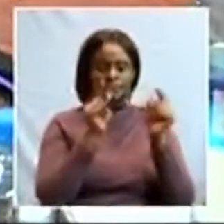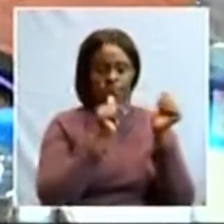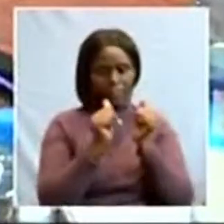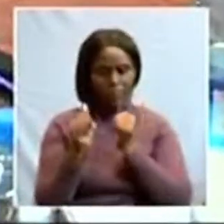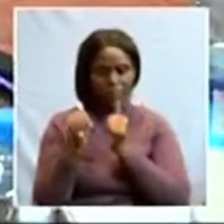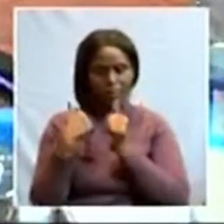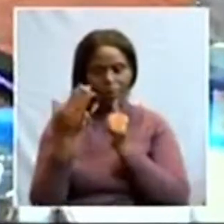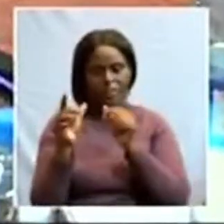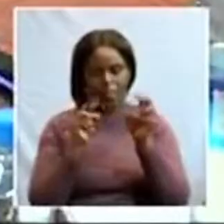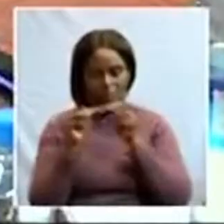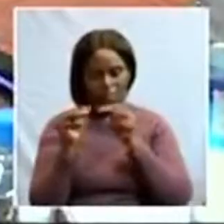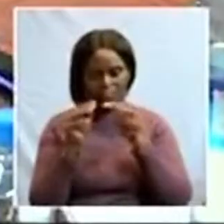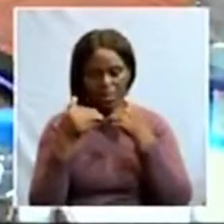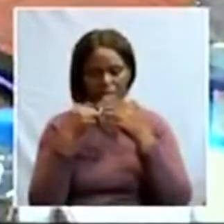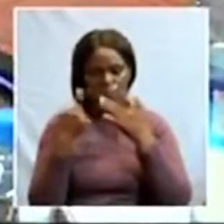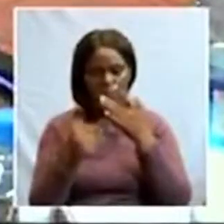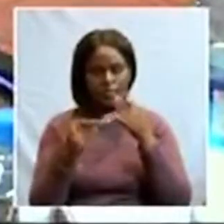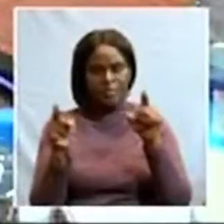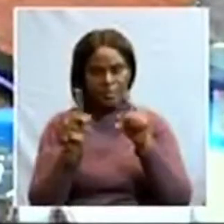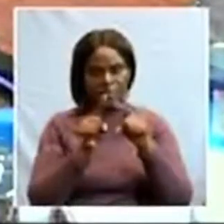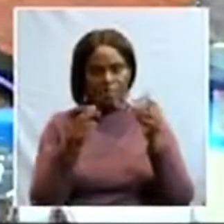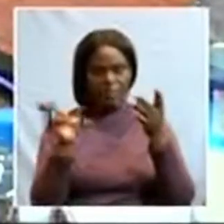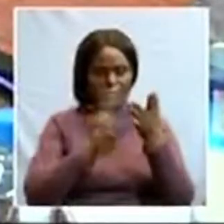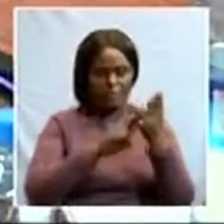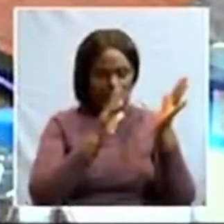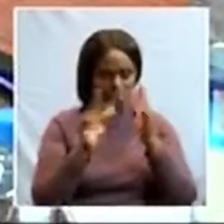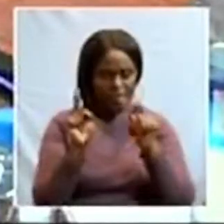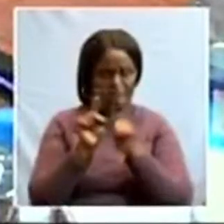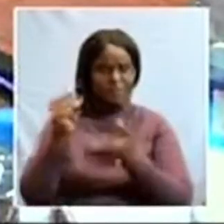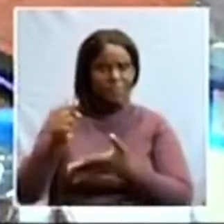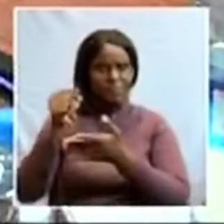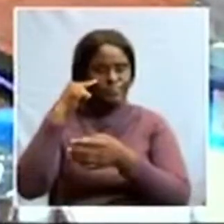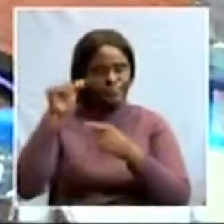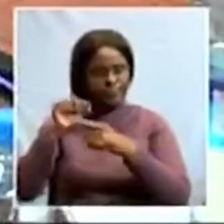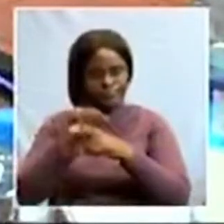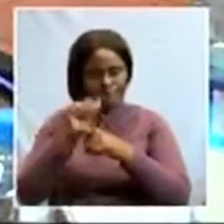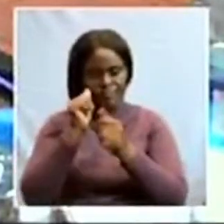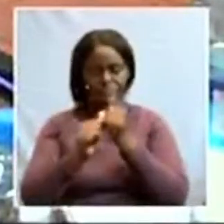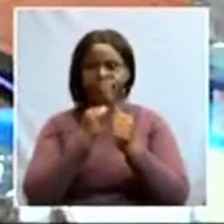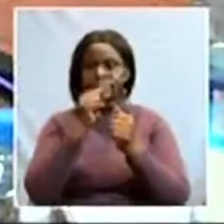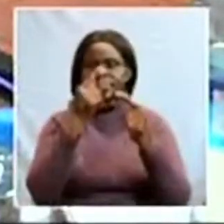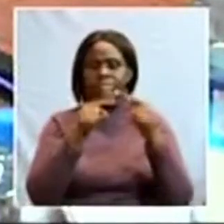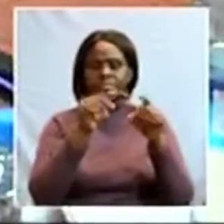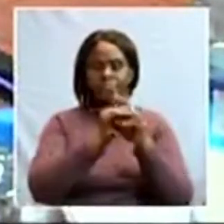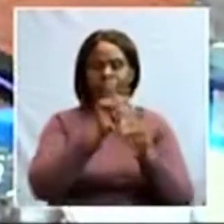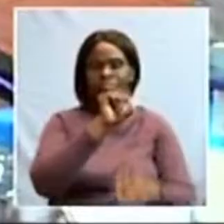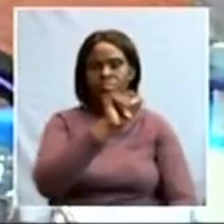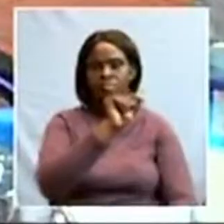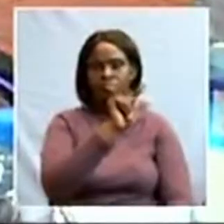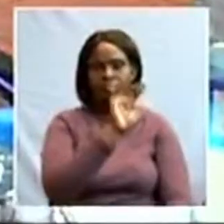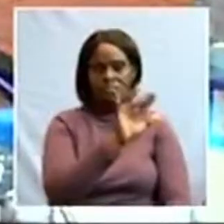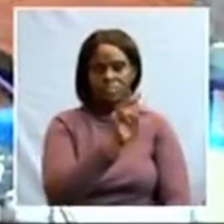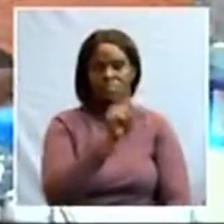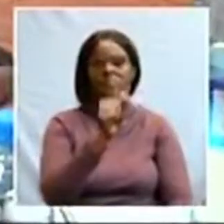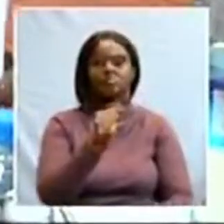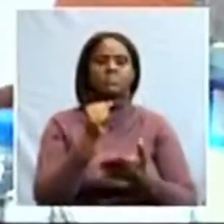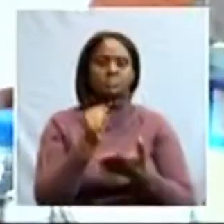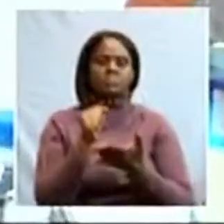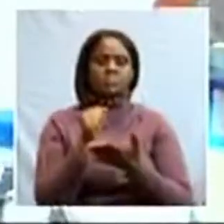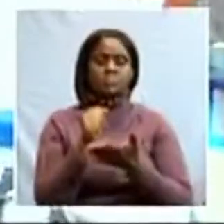taken. Management has planned and budgeted for training that were not undertaken in the 2025 budget.